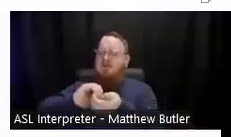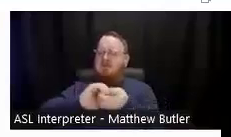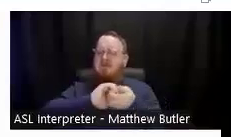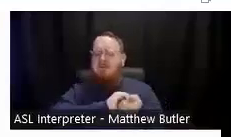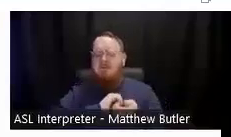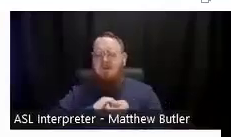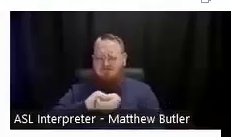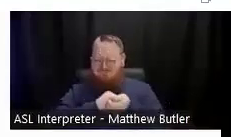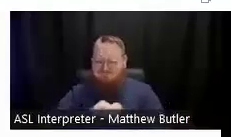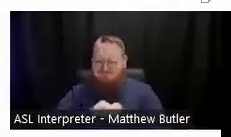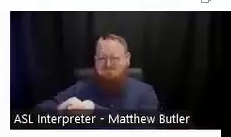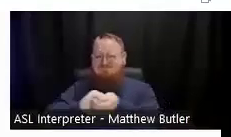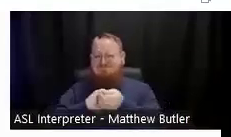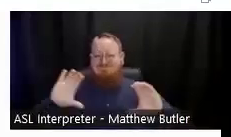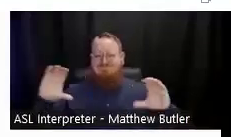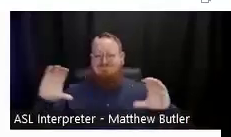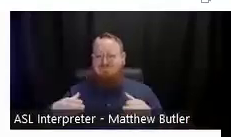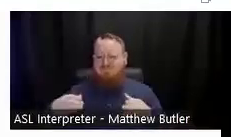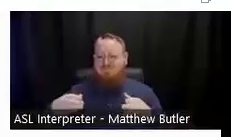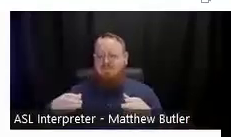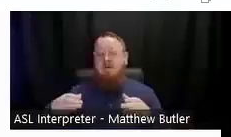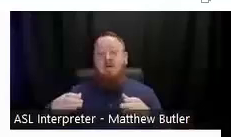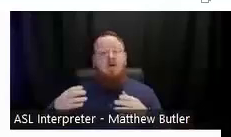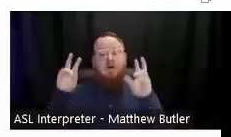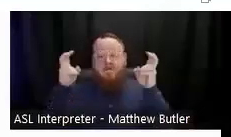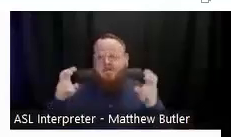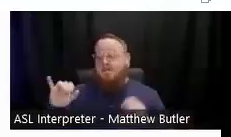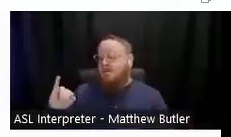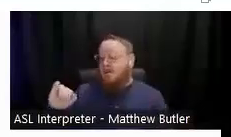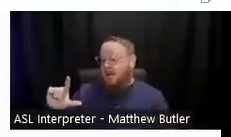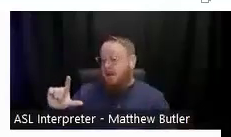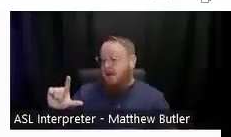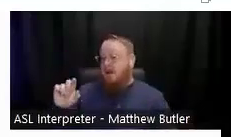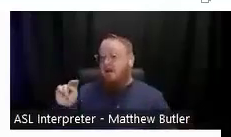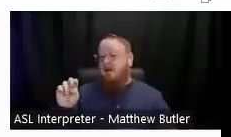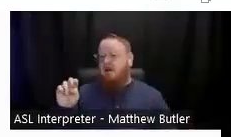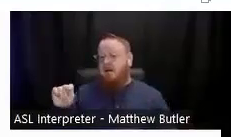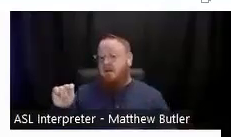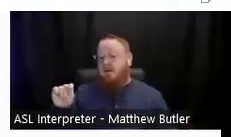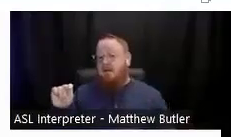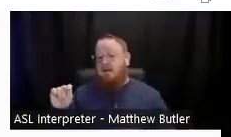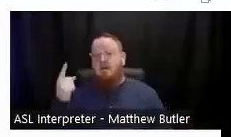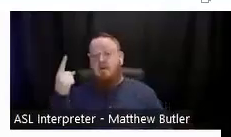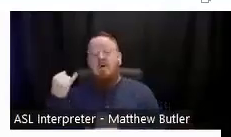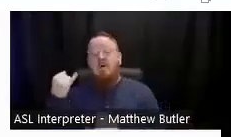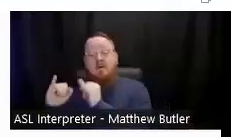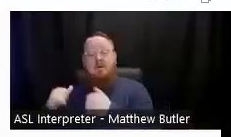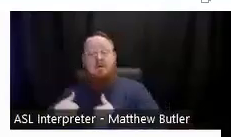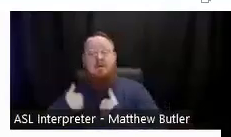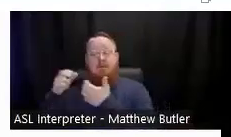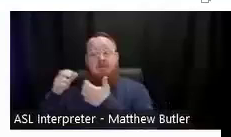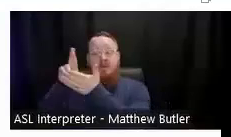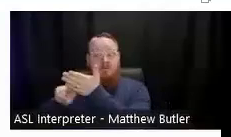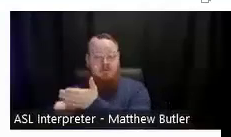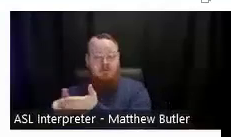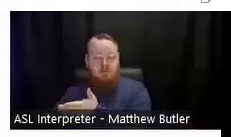the ILNet, as in network. One of them is the Independent Living Research Utilization. That's who gets the